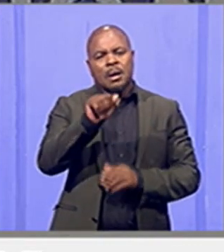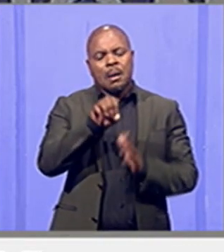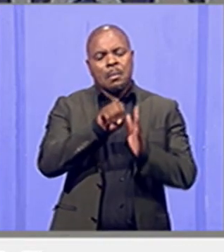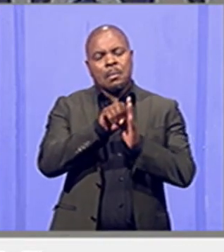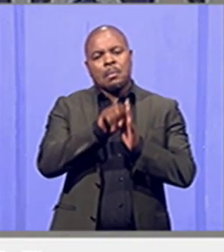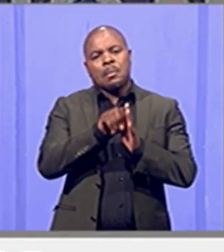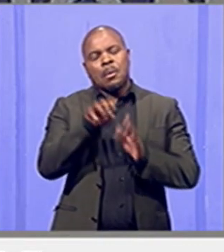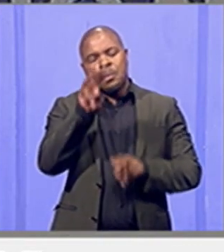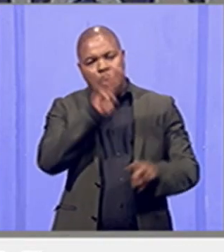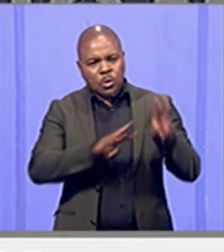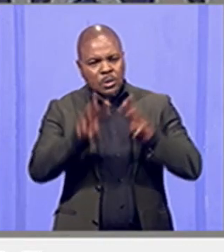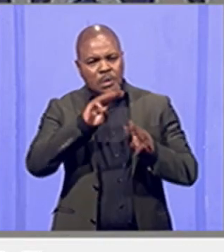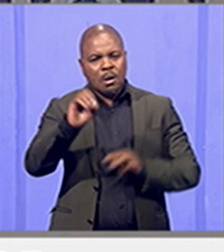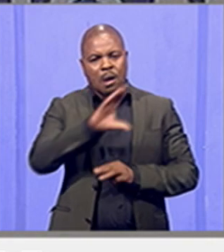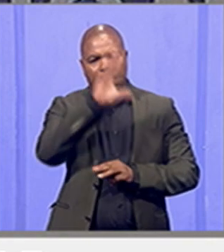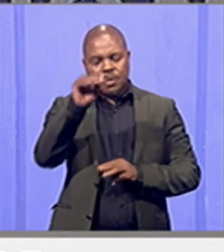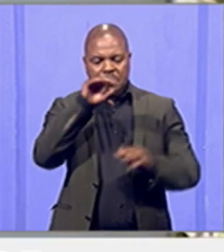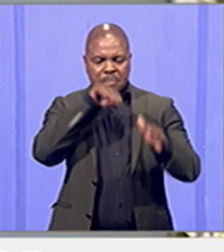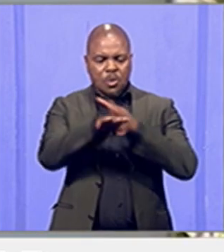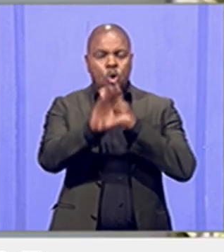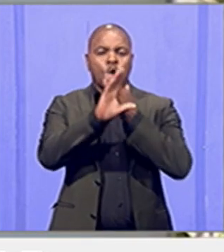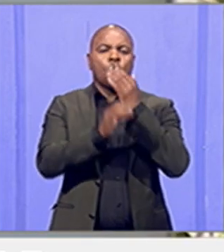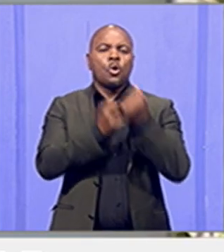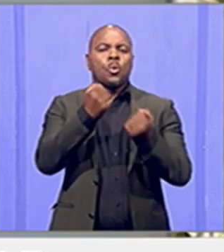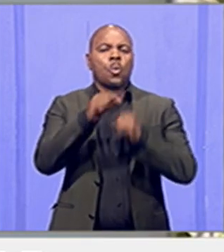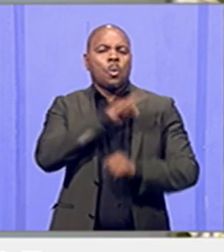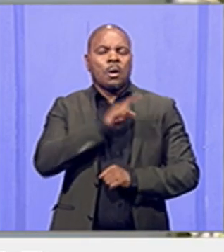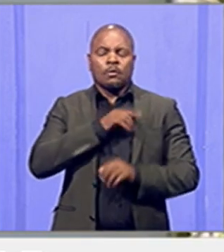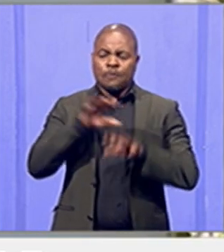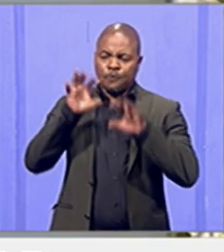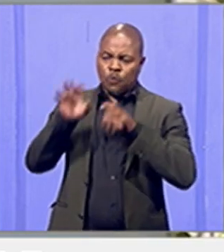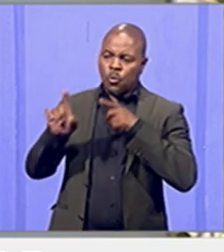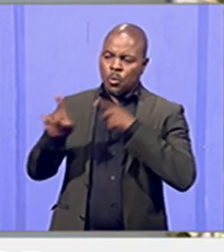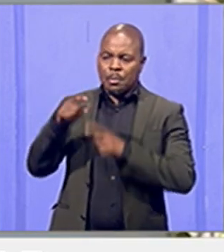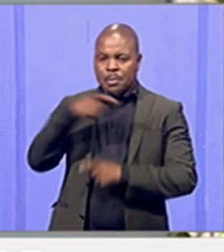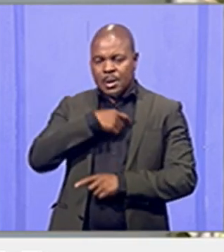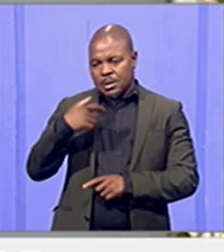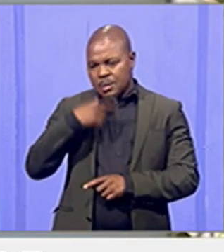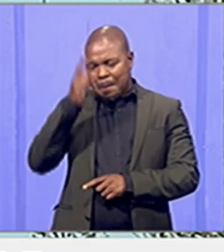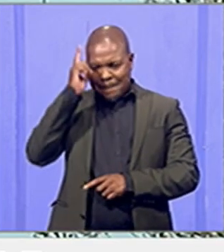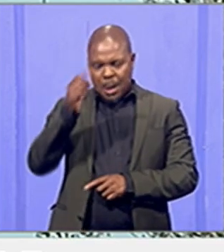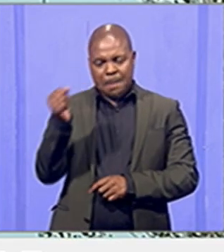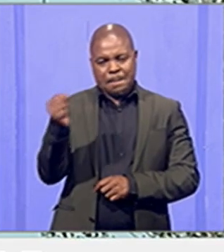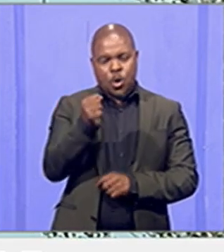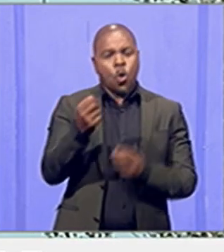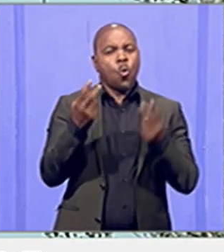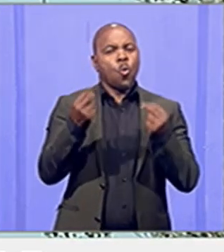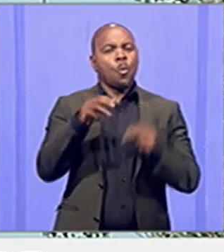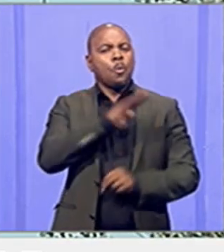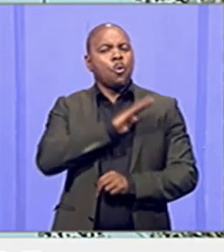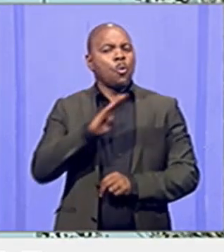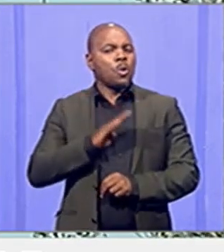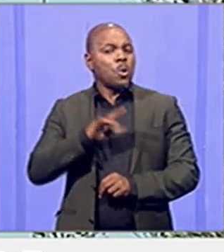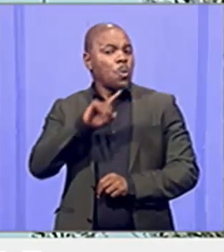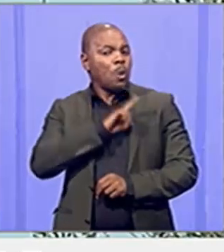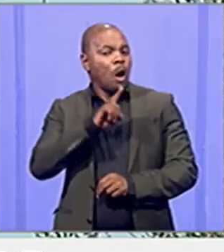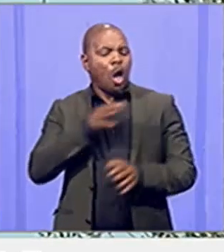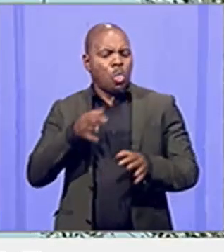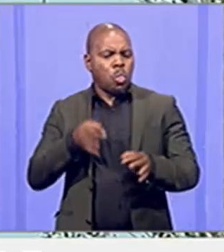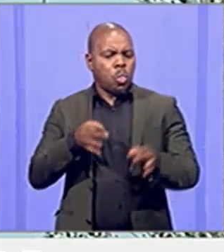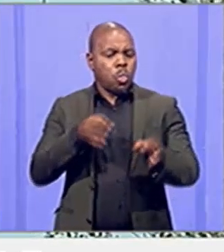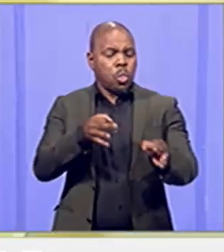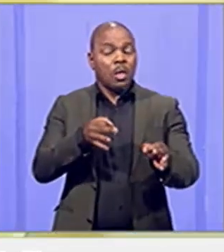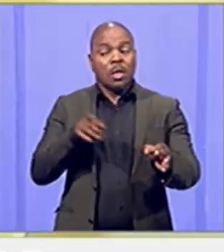molaotheo go pateletsa mopresidente Ramaphosa go tlhopha boto e ntshwa. Ya re go diega go dira jalo ga go mo